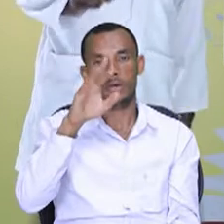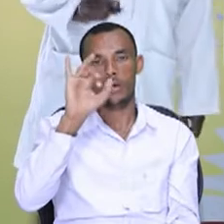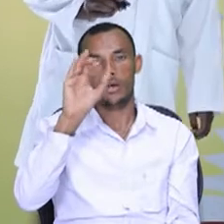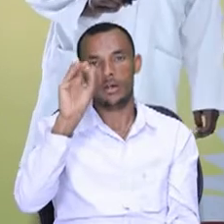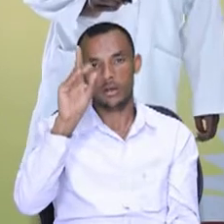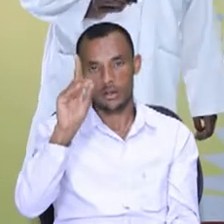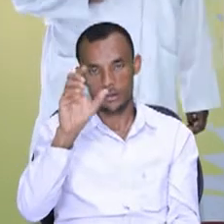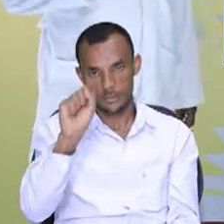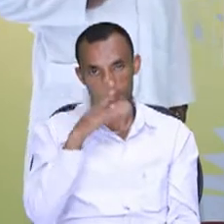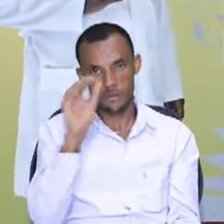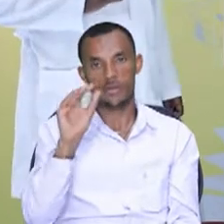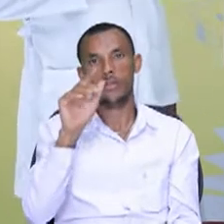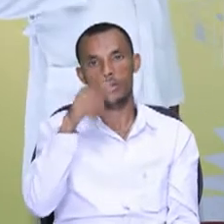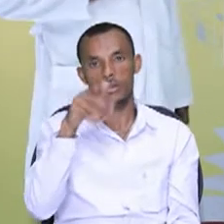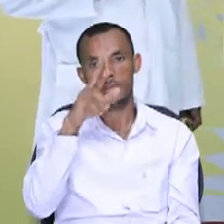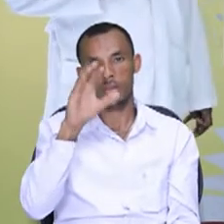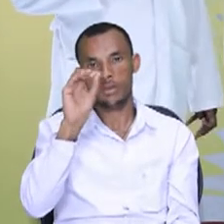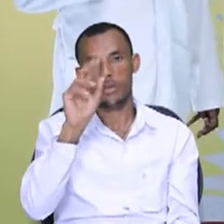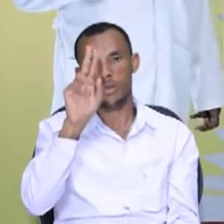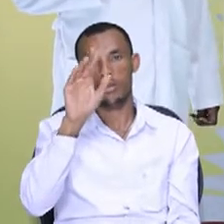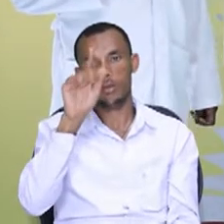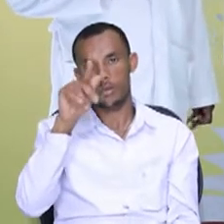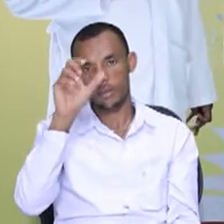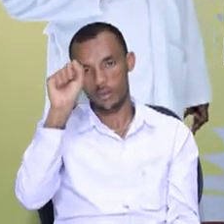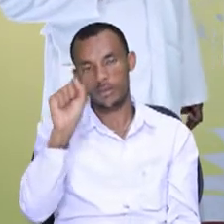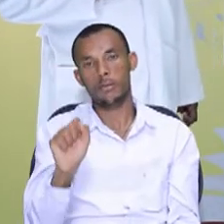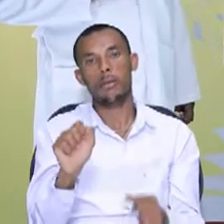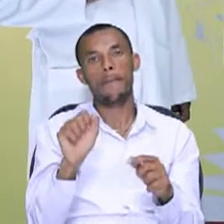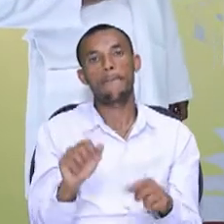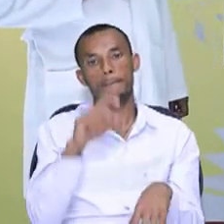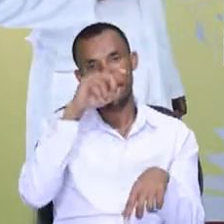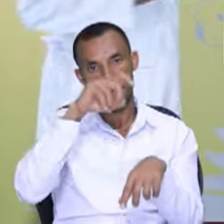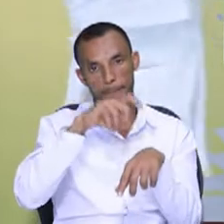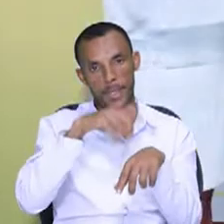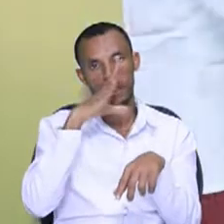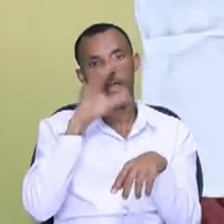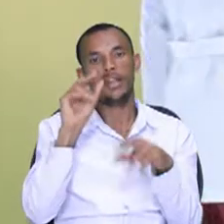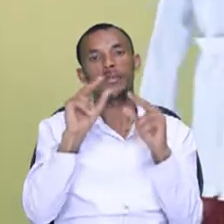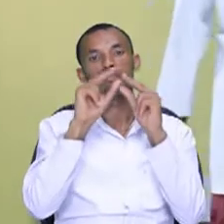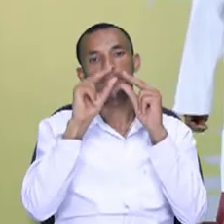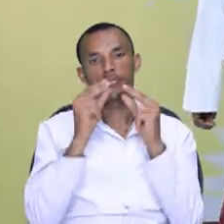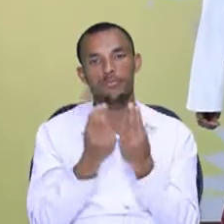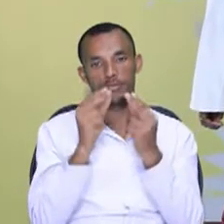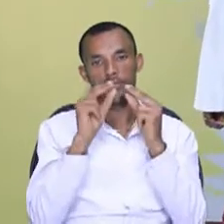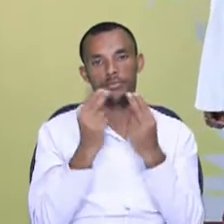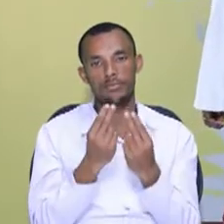The horizontal rows of elements in the periodic table are called periods.